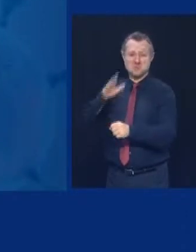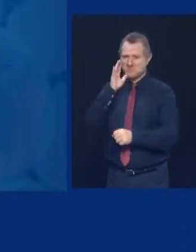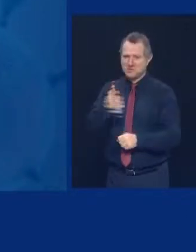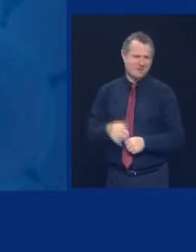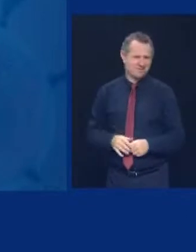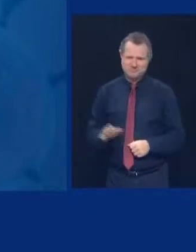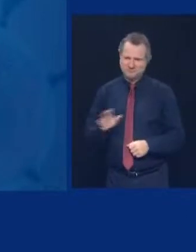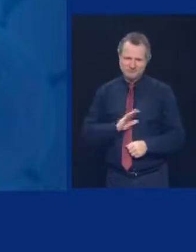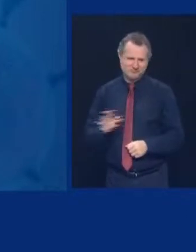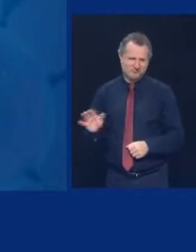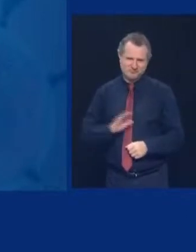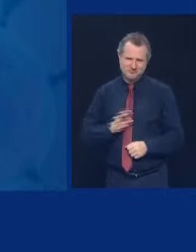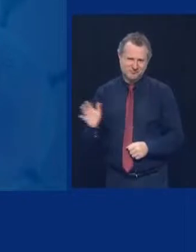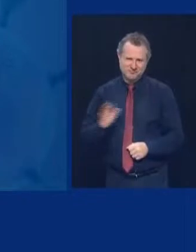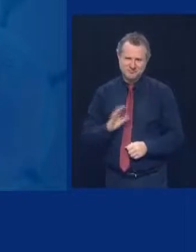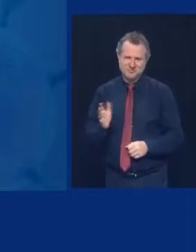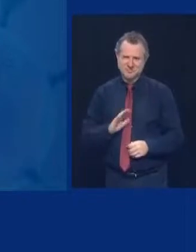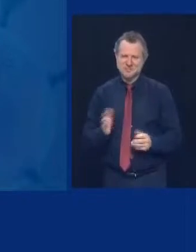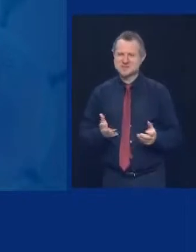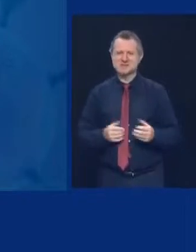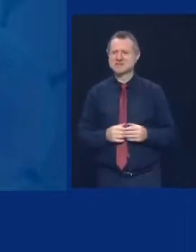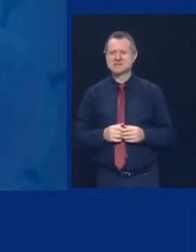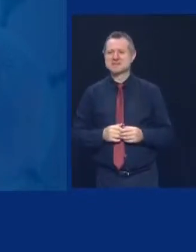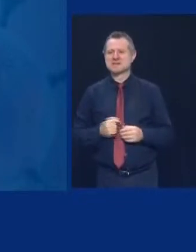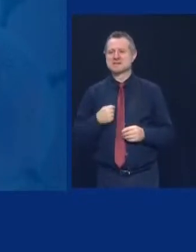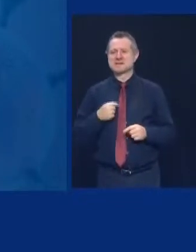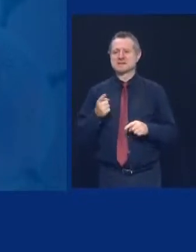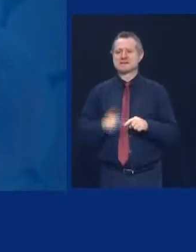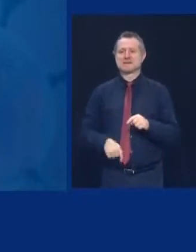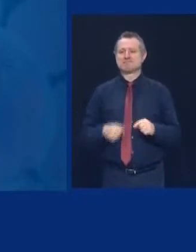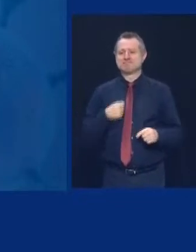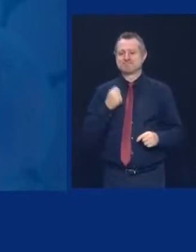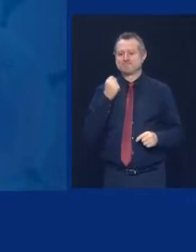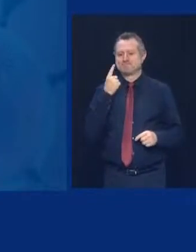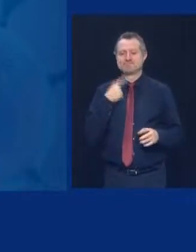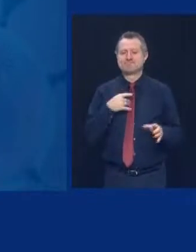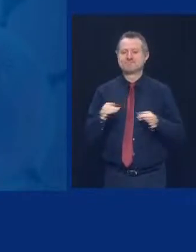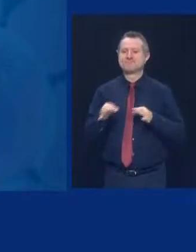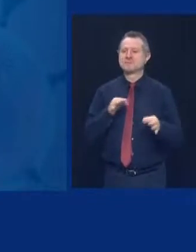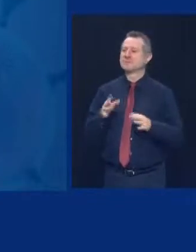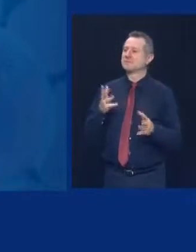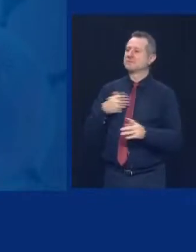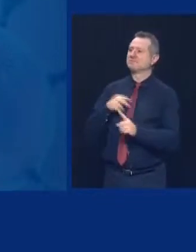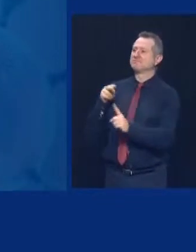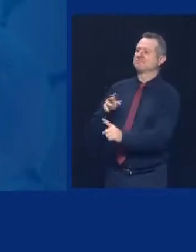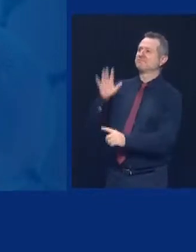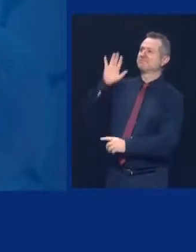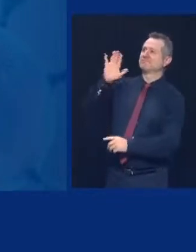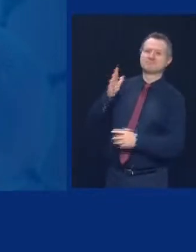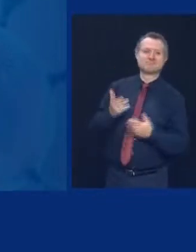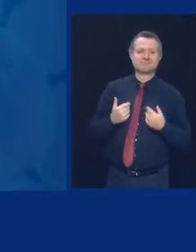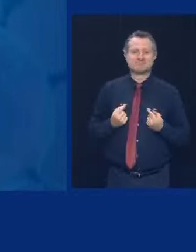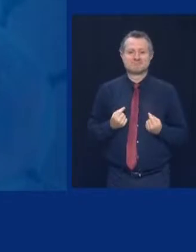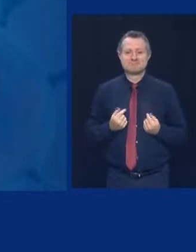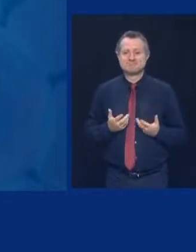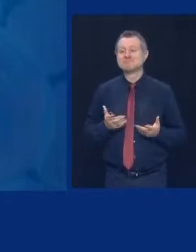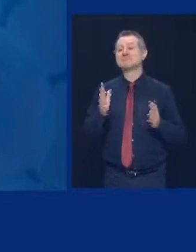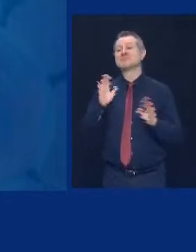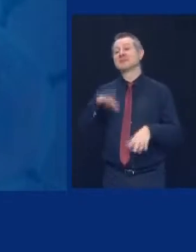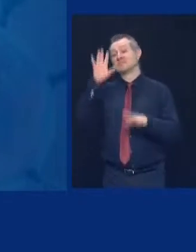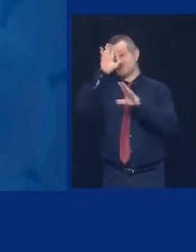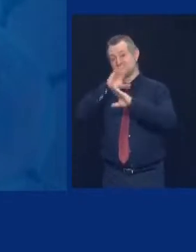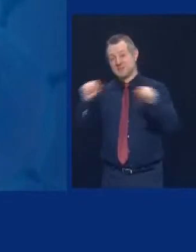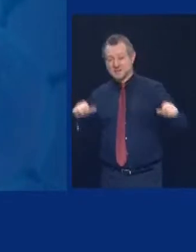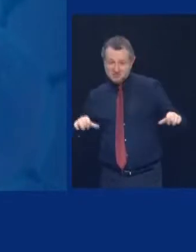is wholly inexplicable when you think about it. President brags about his China